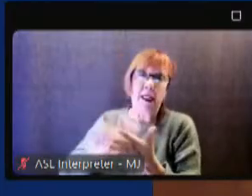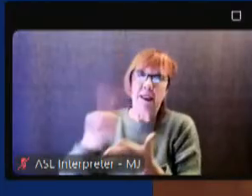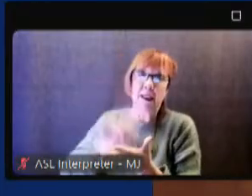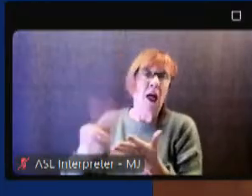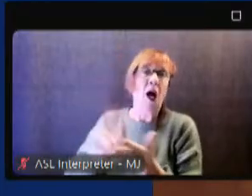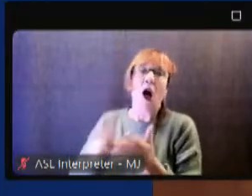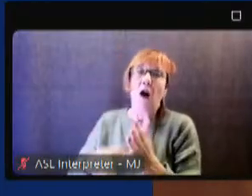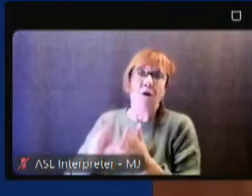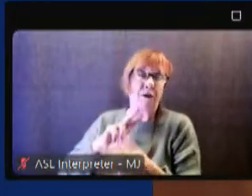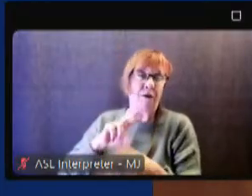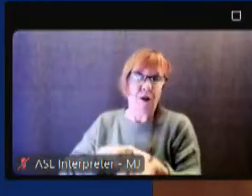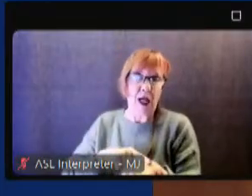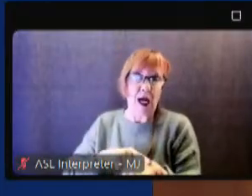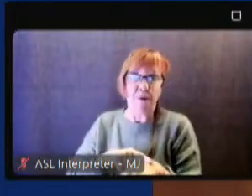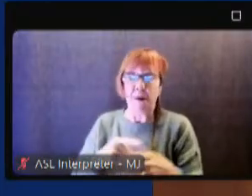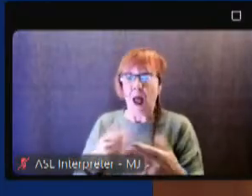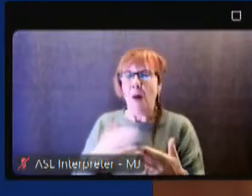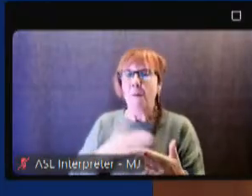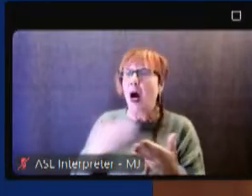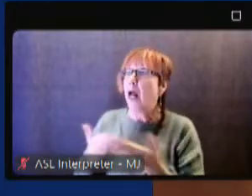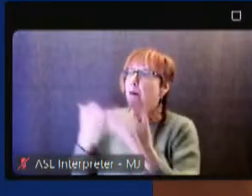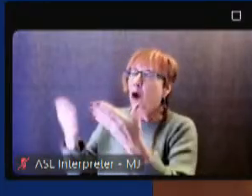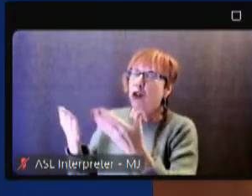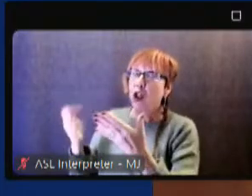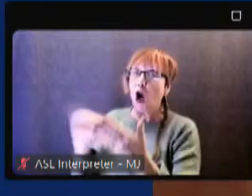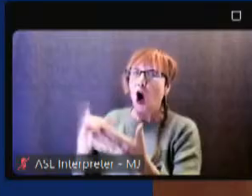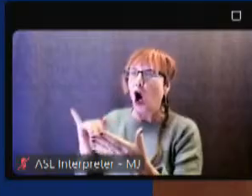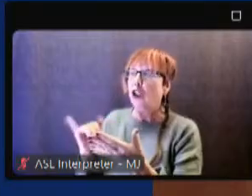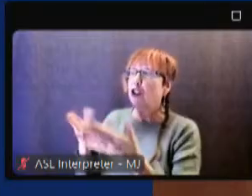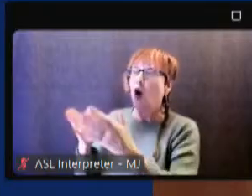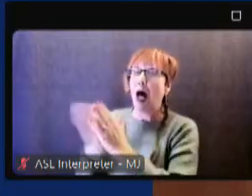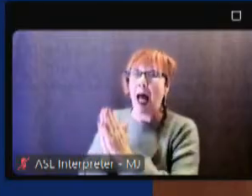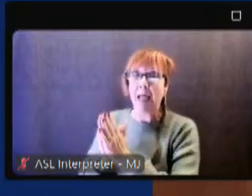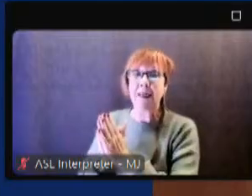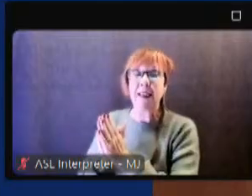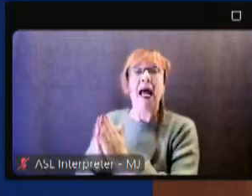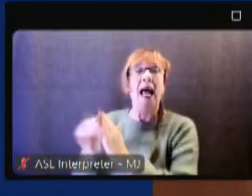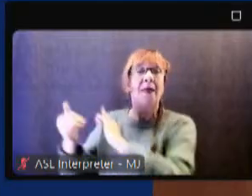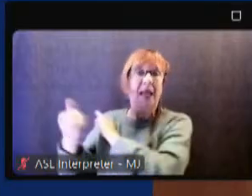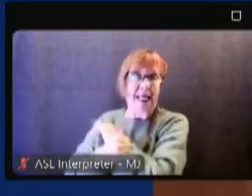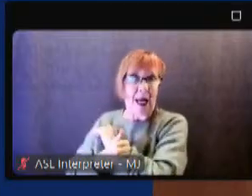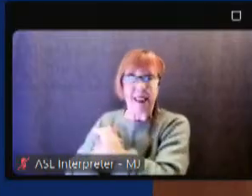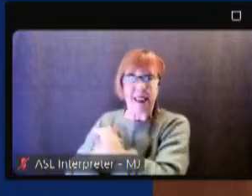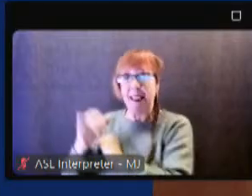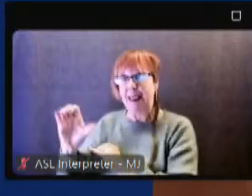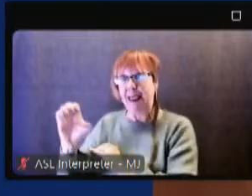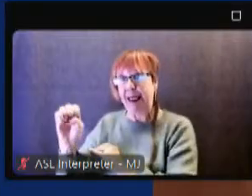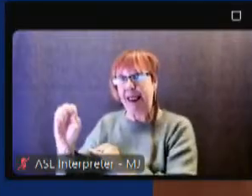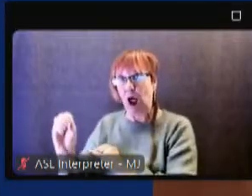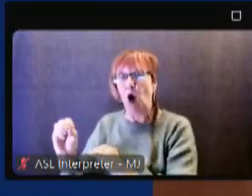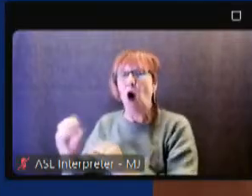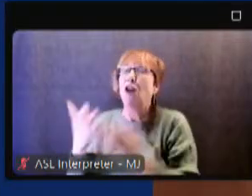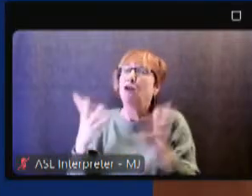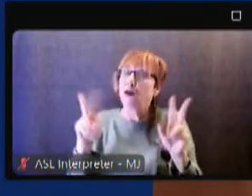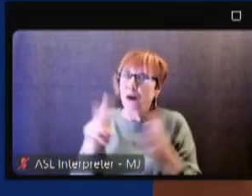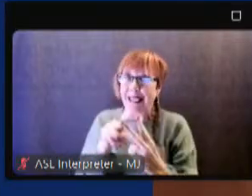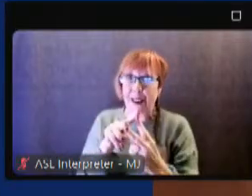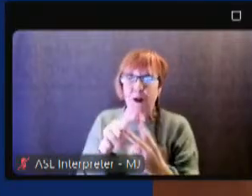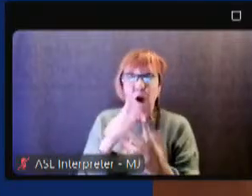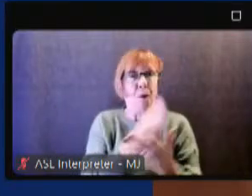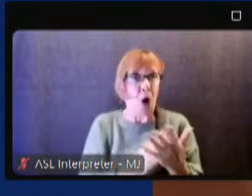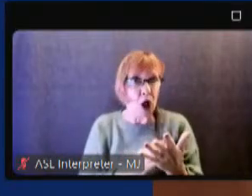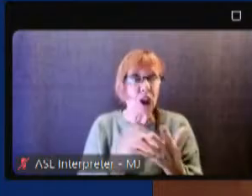The motion also directs the county's CEO to identify a way to partially or fully waive permitting fees